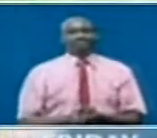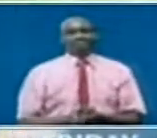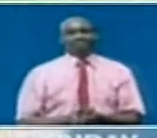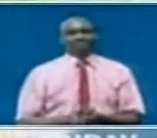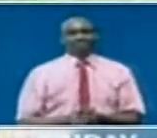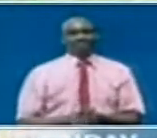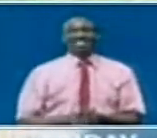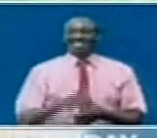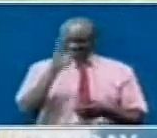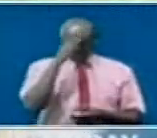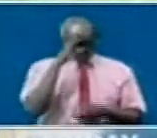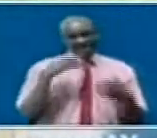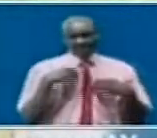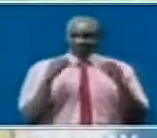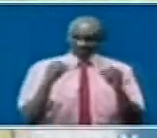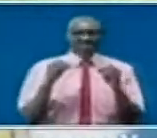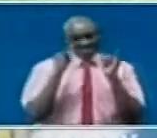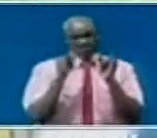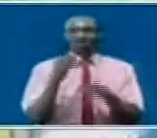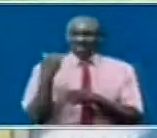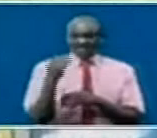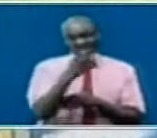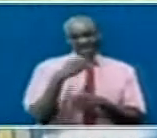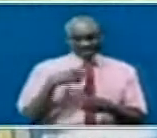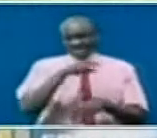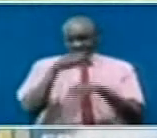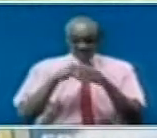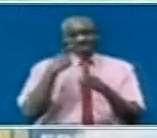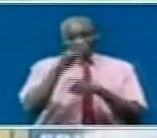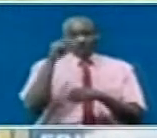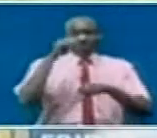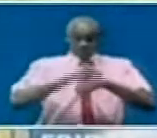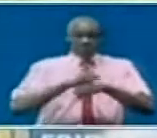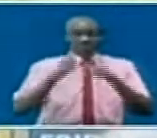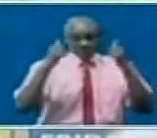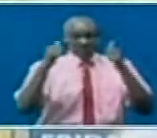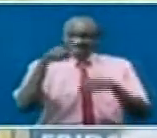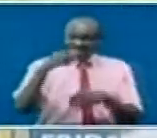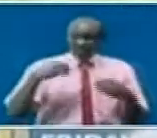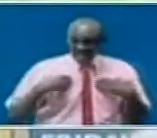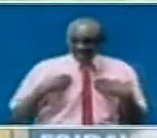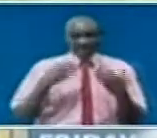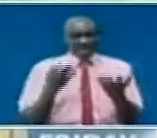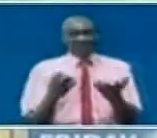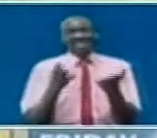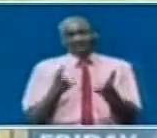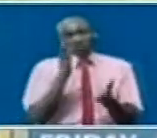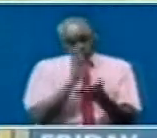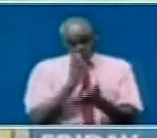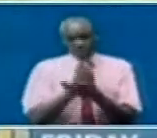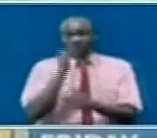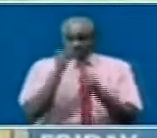It is no doubt that new kings and queens will be born here at the National Secondary School Championships. The event has lived to its billing and it's now down to the wire